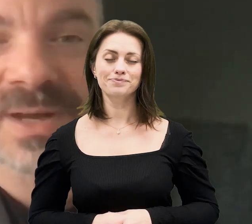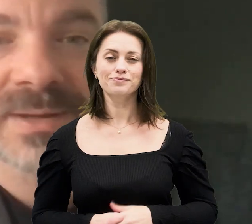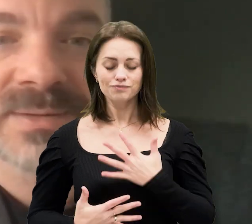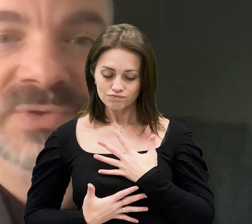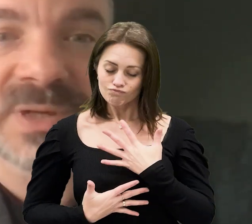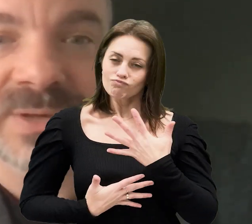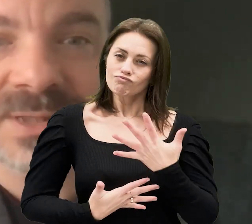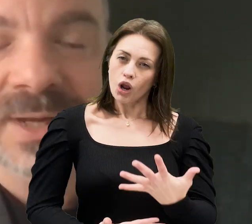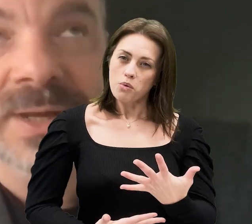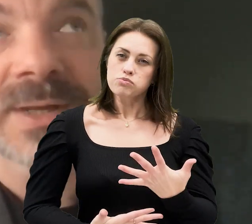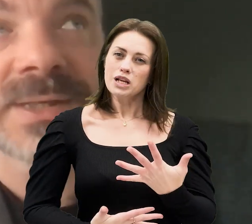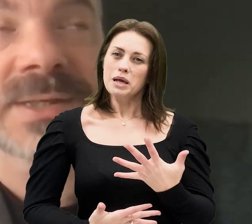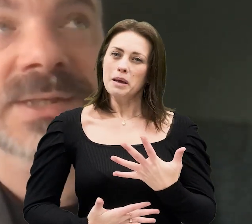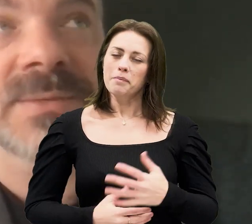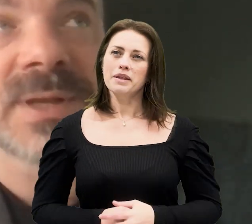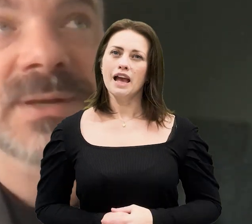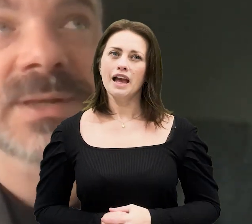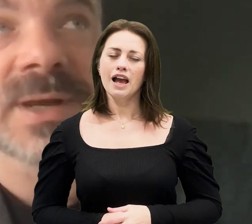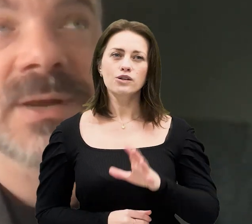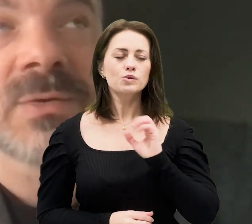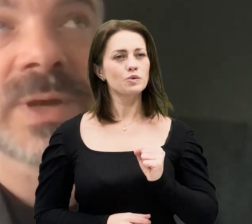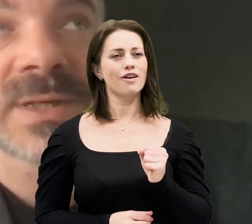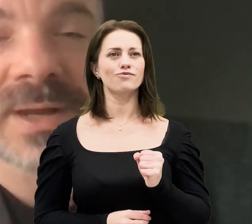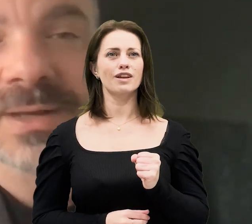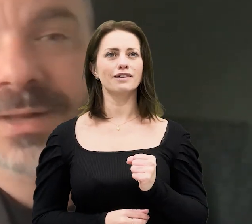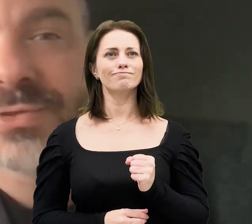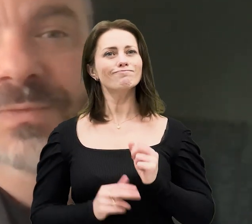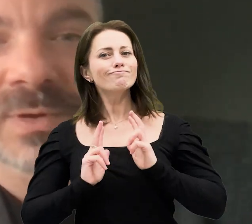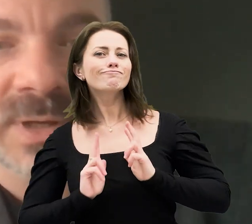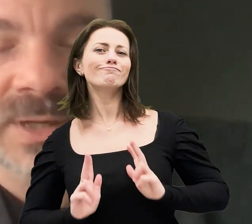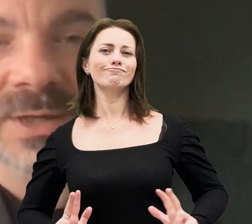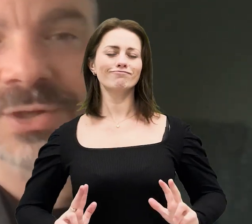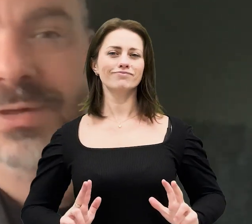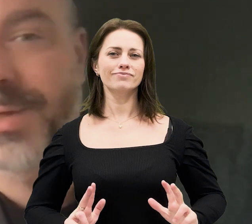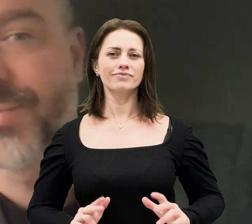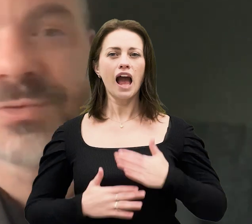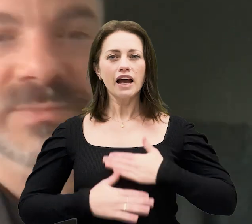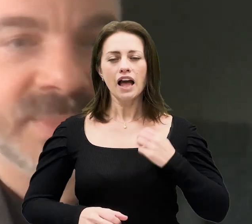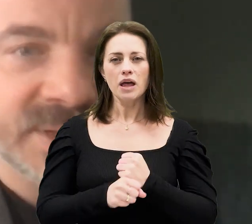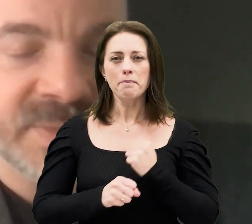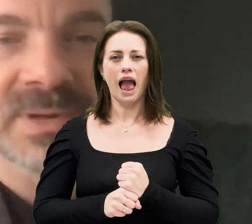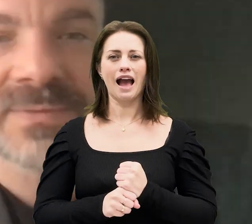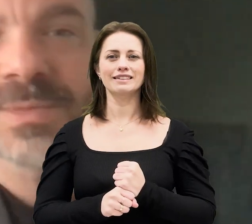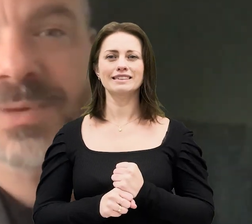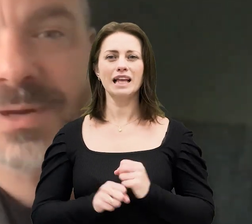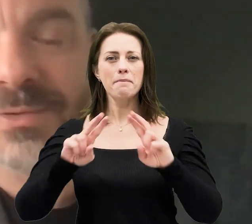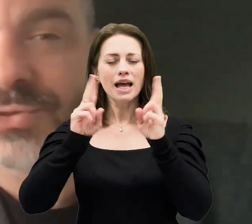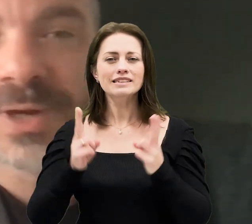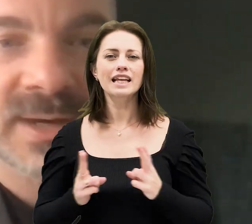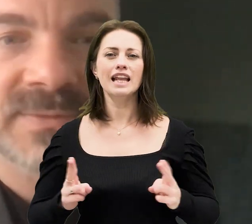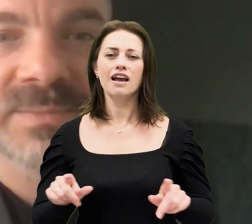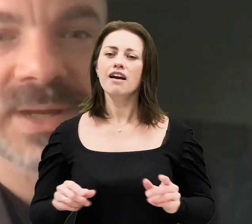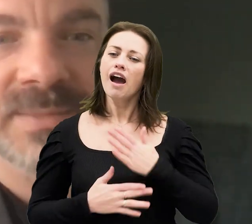and to be honest, this is something that I always like to work internationally, to meet people from